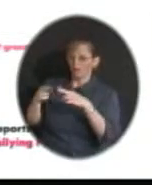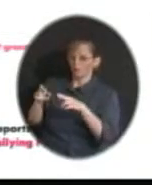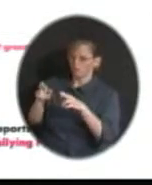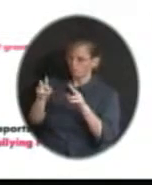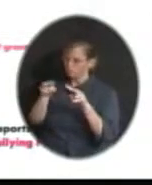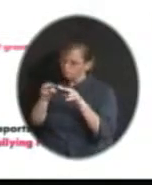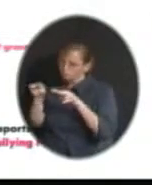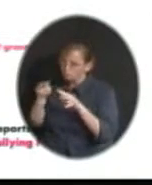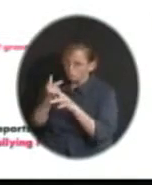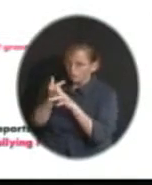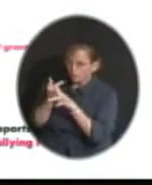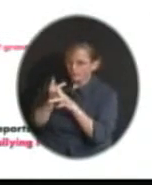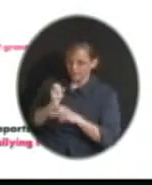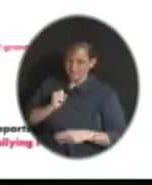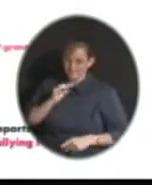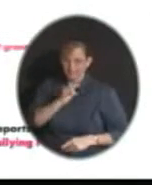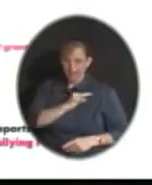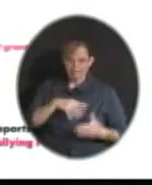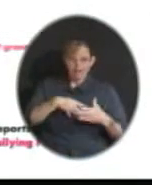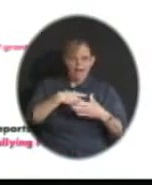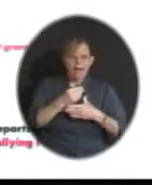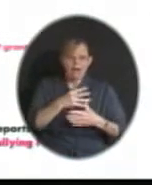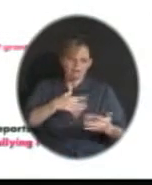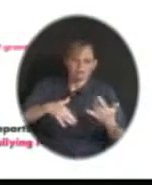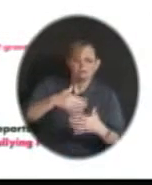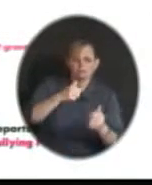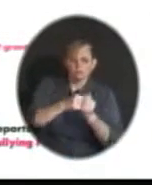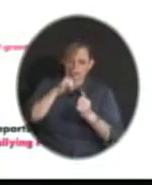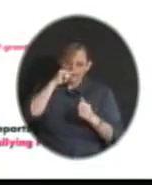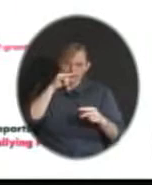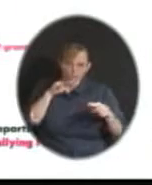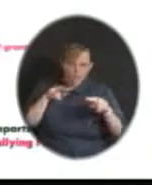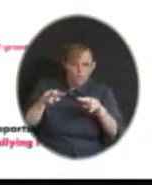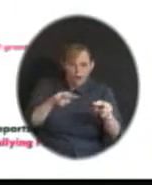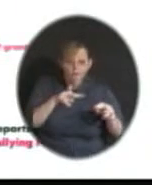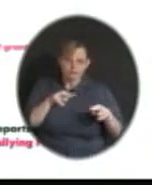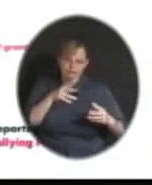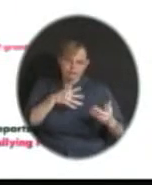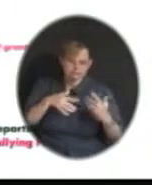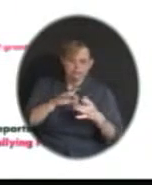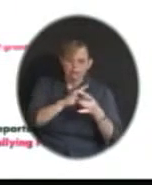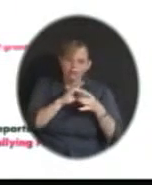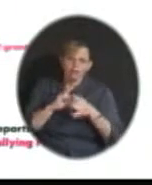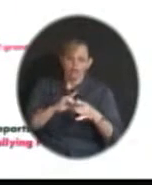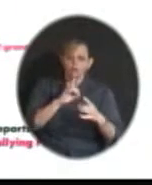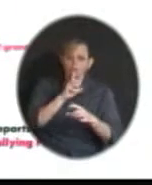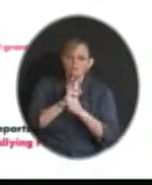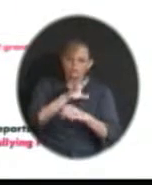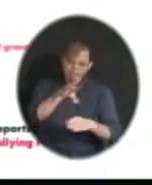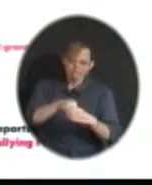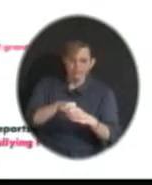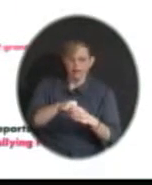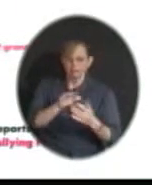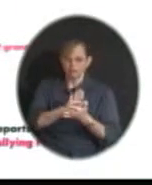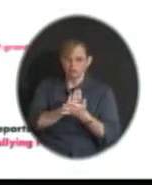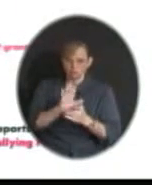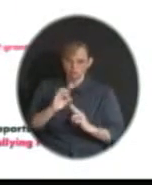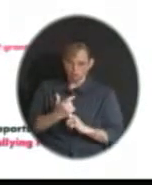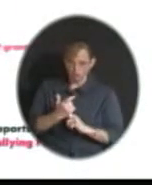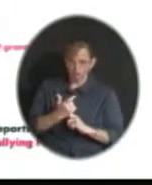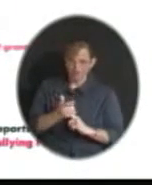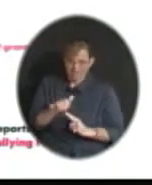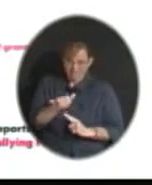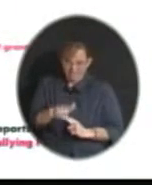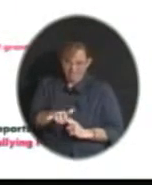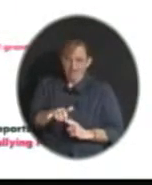staff visible and engaged and watching kids and interacting with kids and really being part of a school's culture. And that's how we're going to